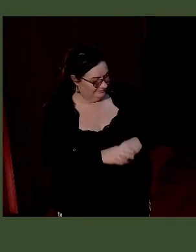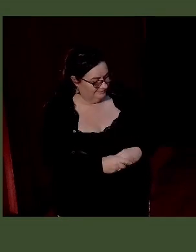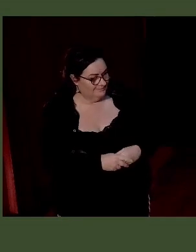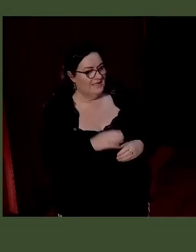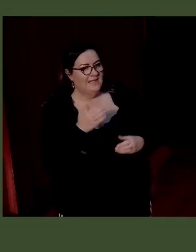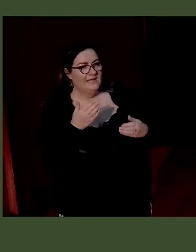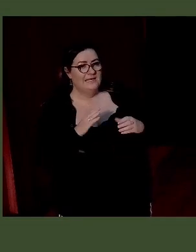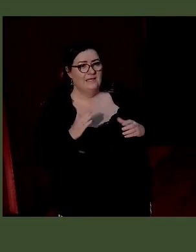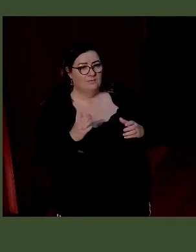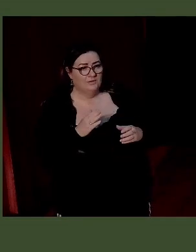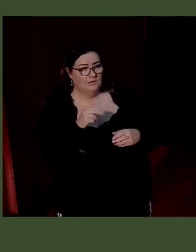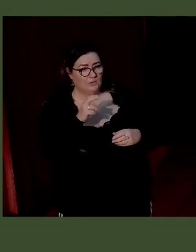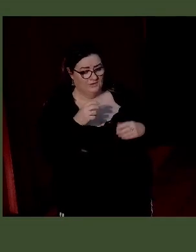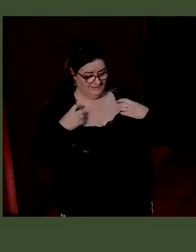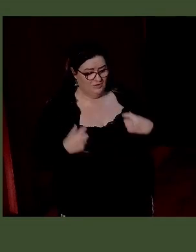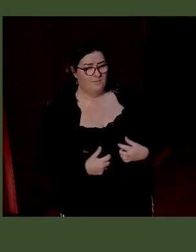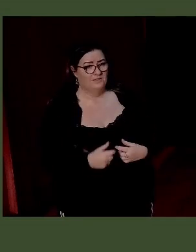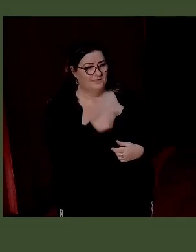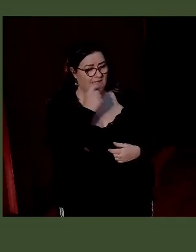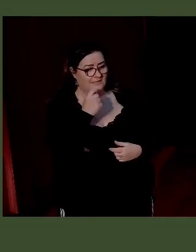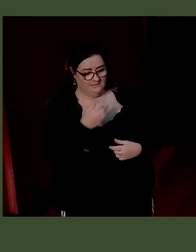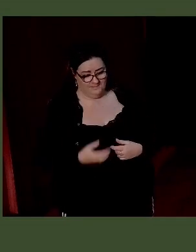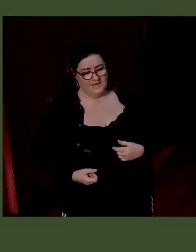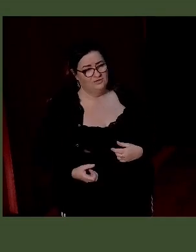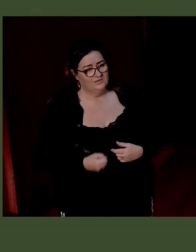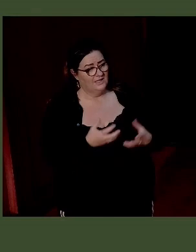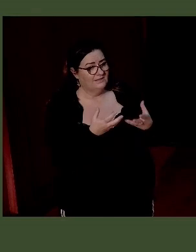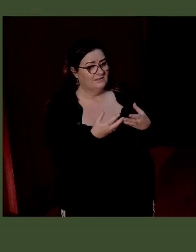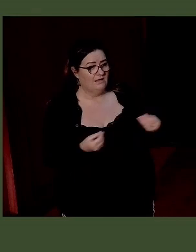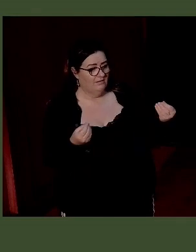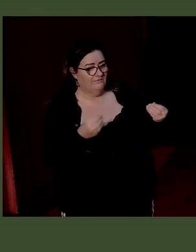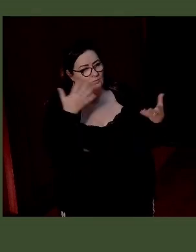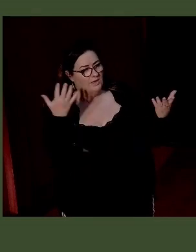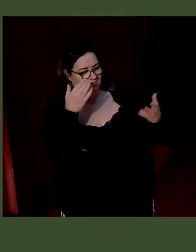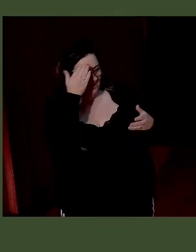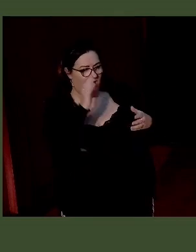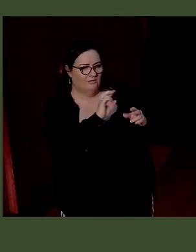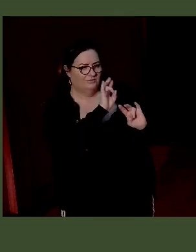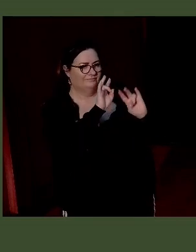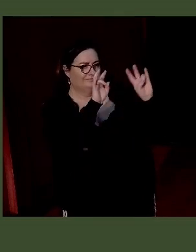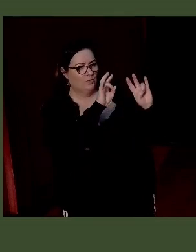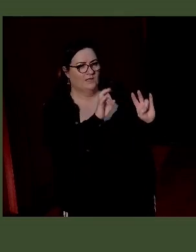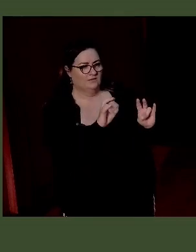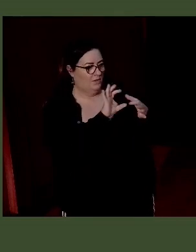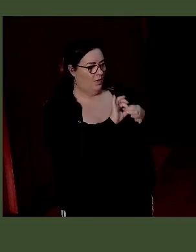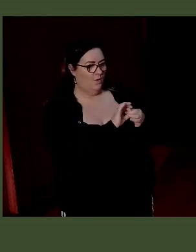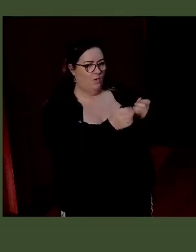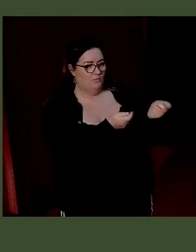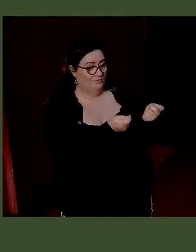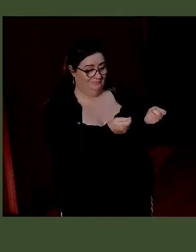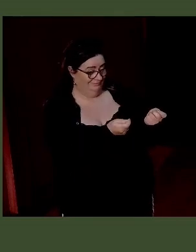Liberal Unionist Austin Chamberlain believed that the pensions have solved the Irish question because they made Home Rule